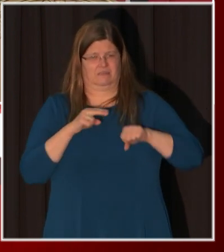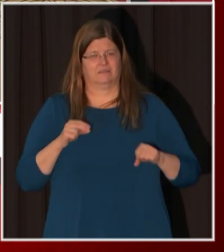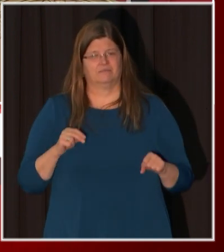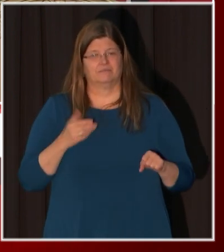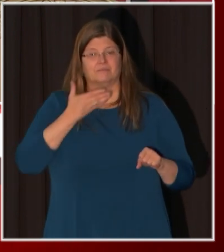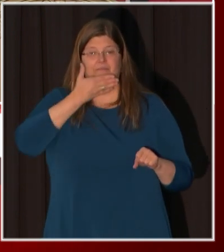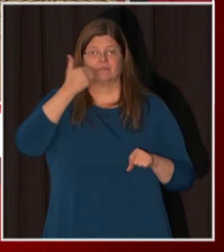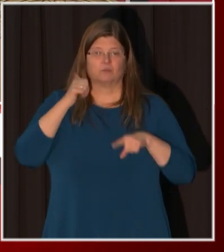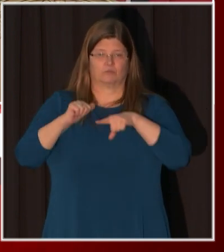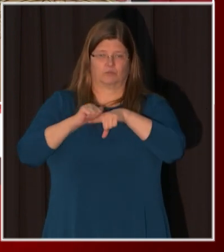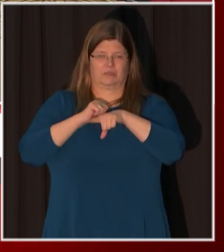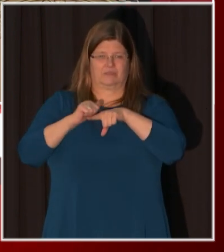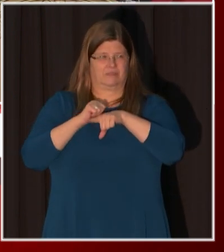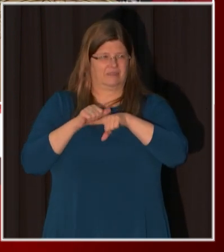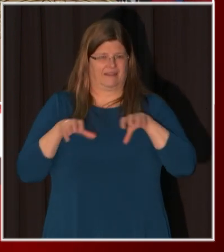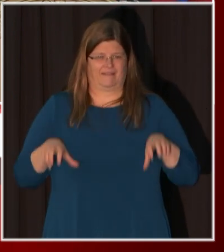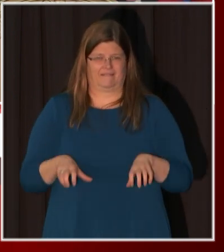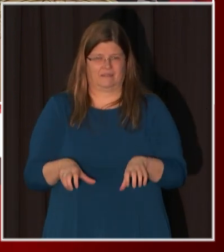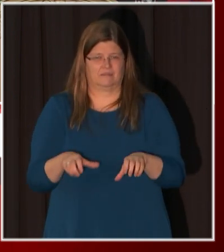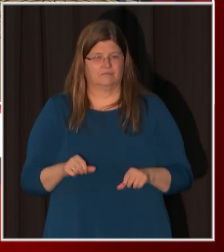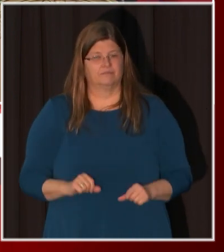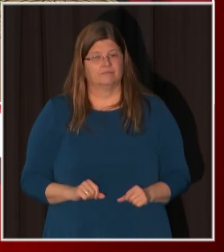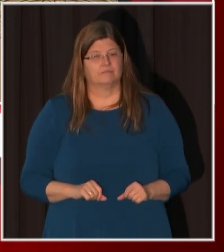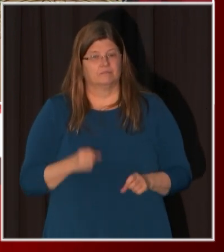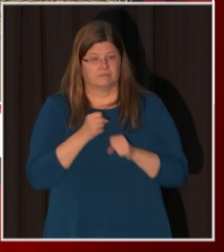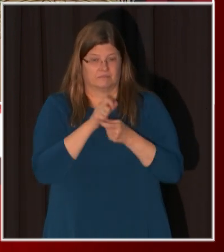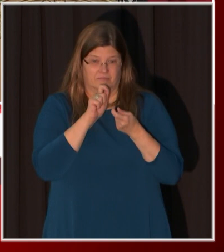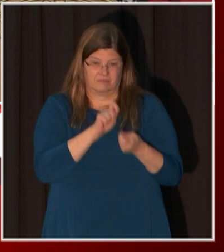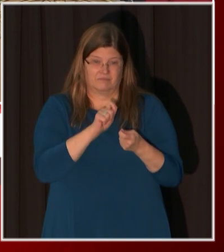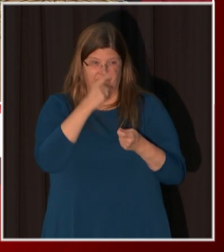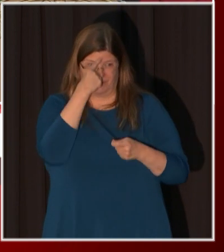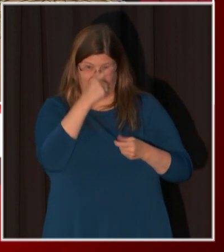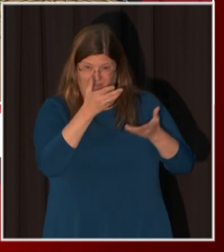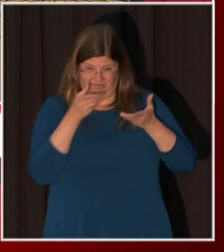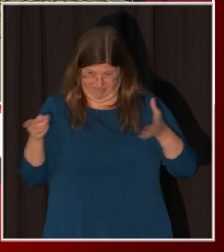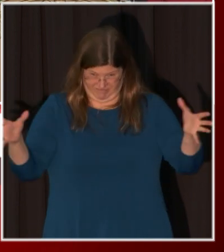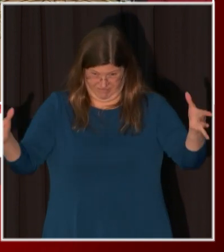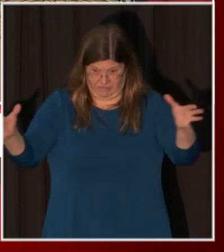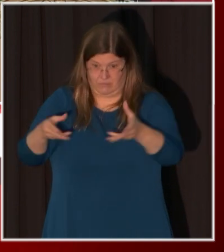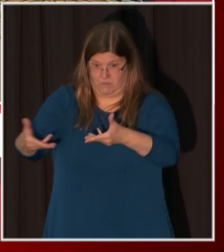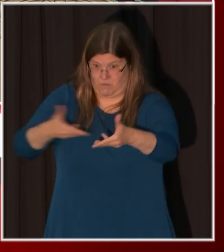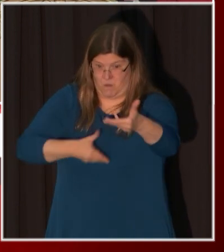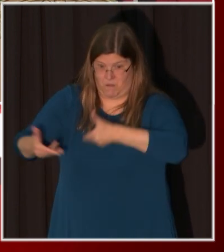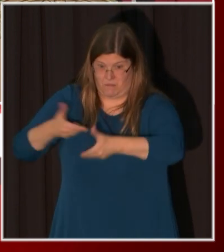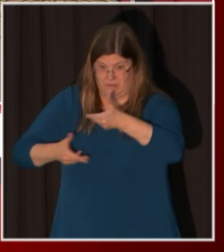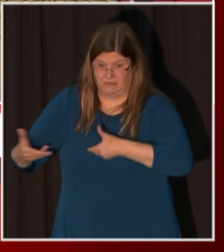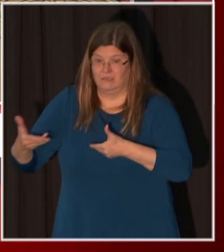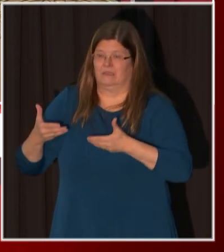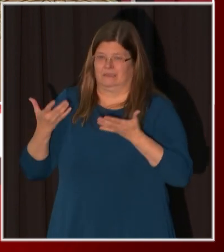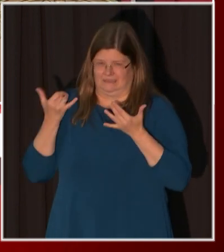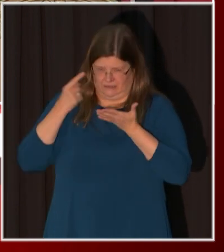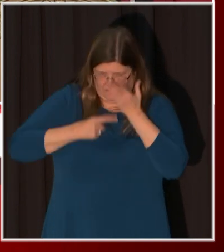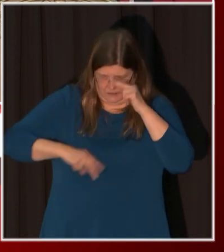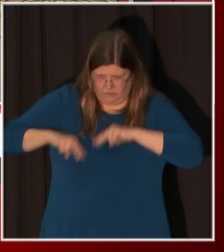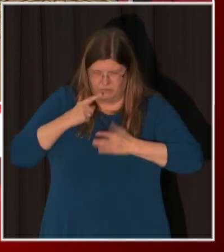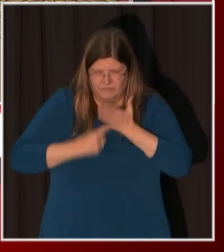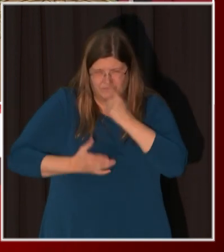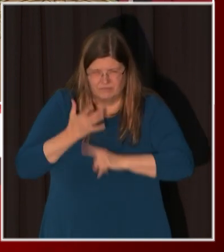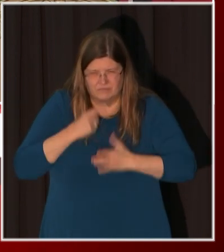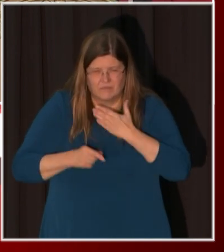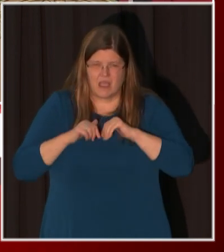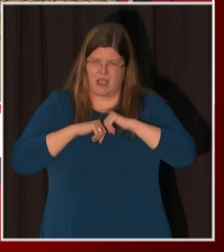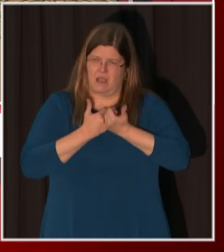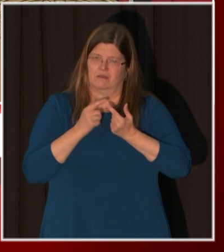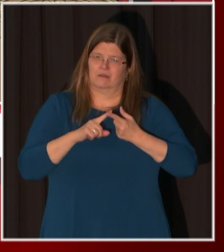sector-specific recommendations to me regarding plans for reopening. The 6 co-chairs that